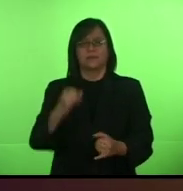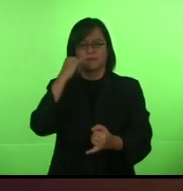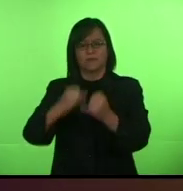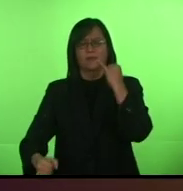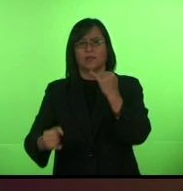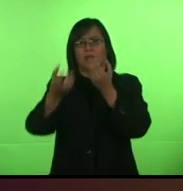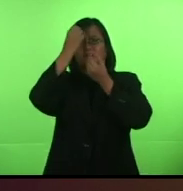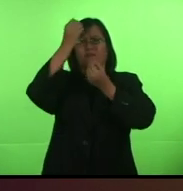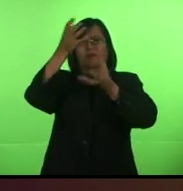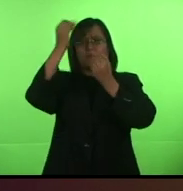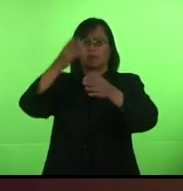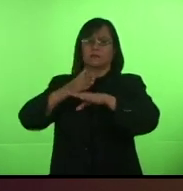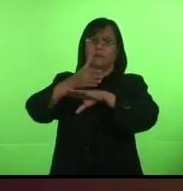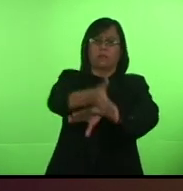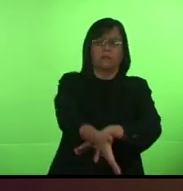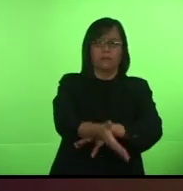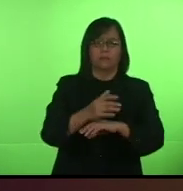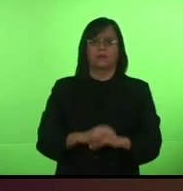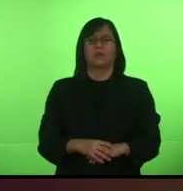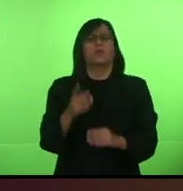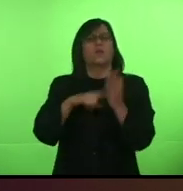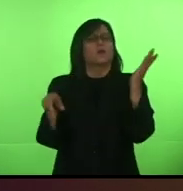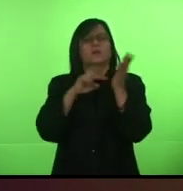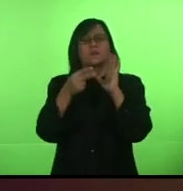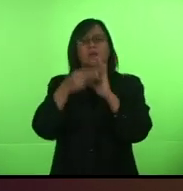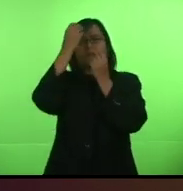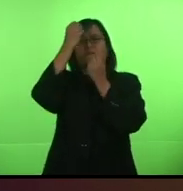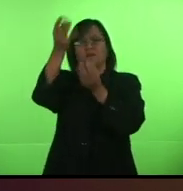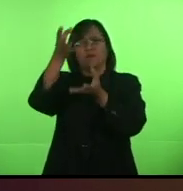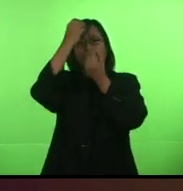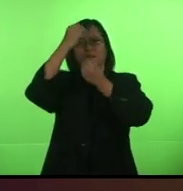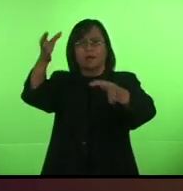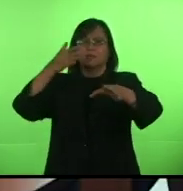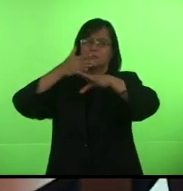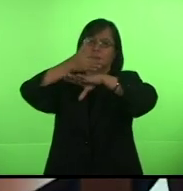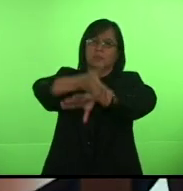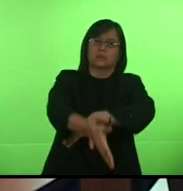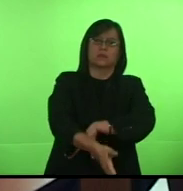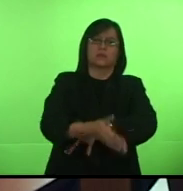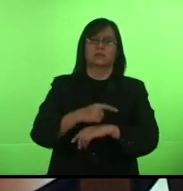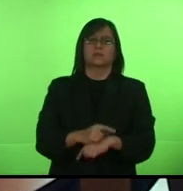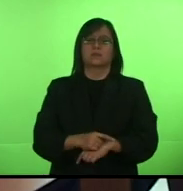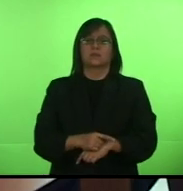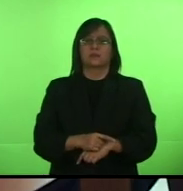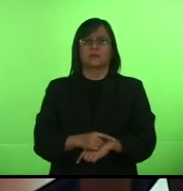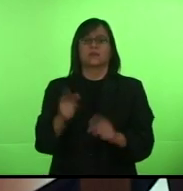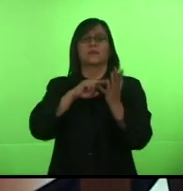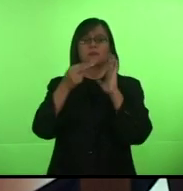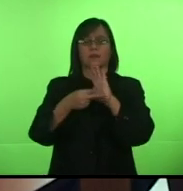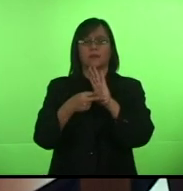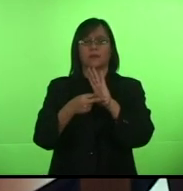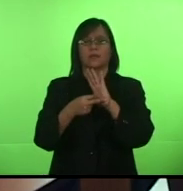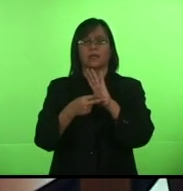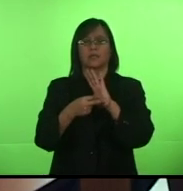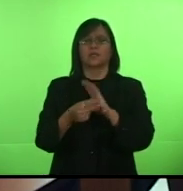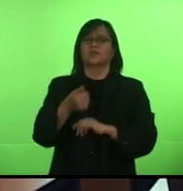What do you mean by information overload? Okay, it is just meaning to say that you are giving so